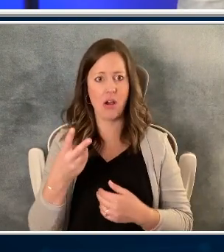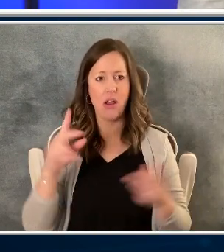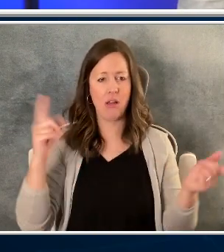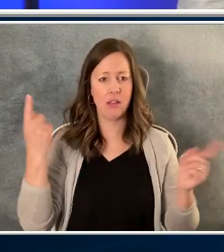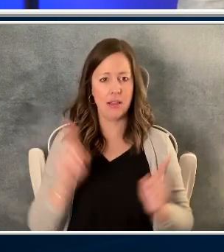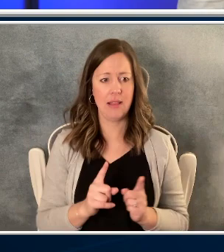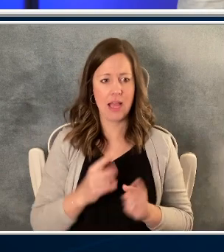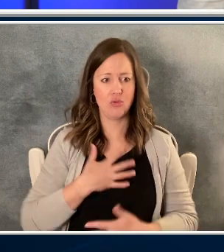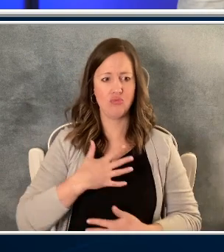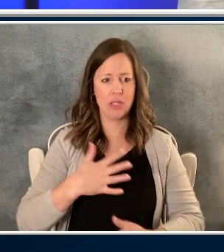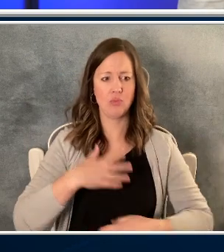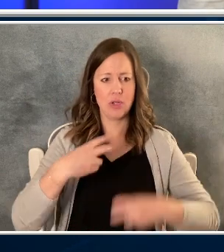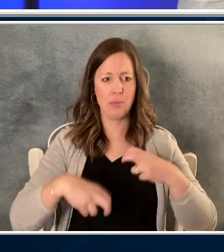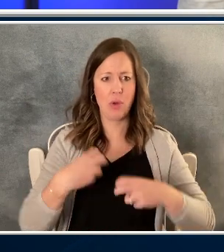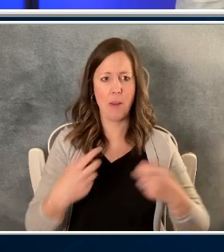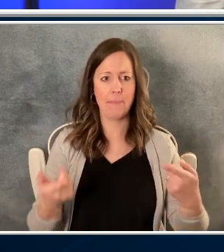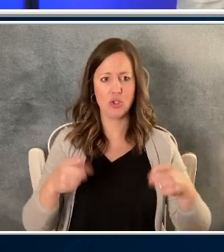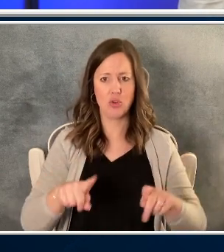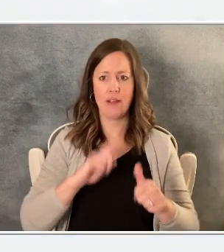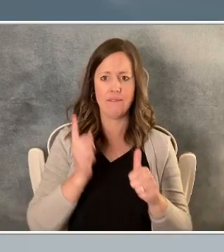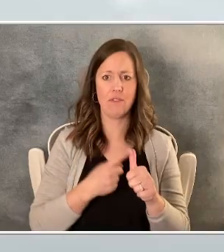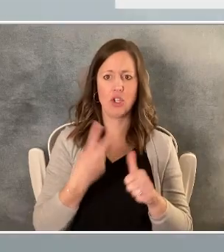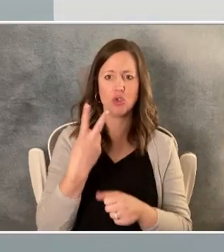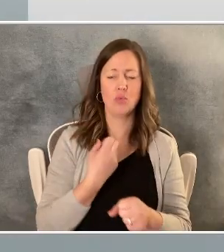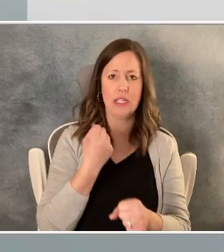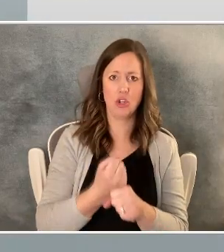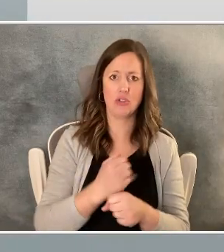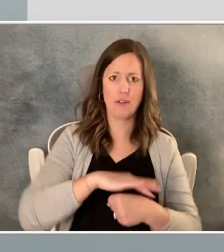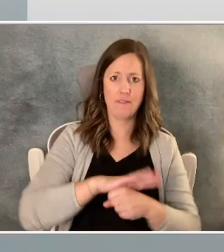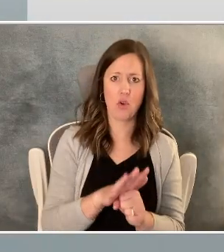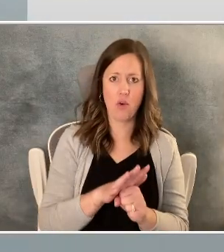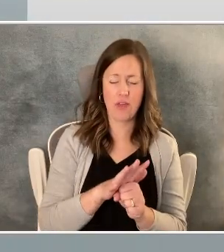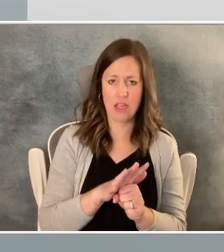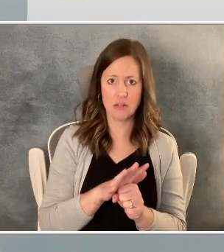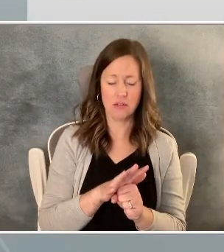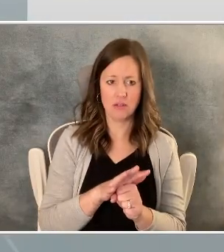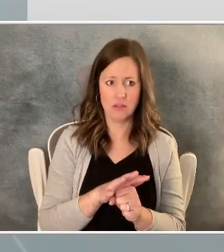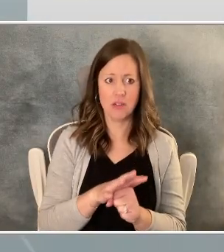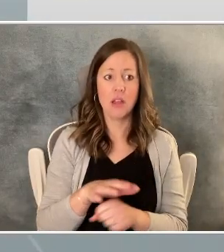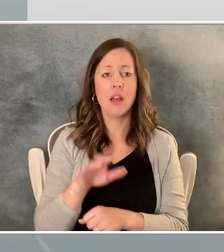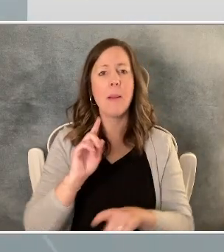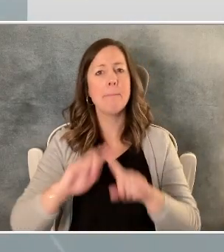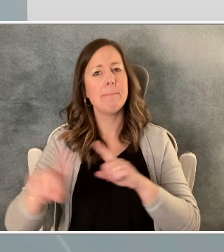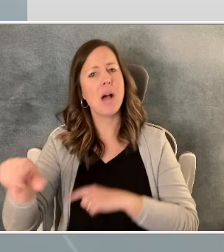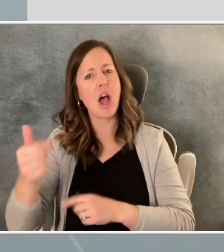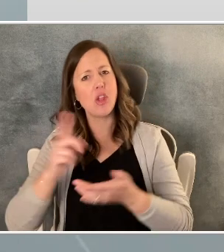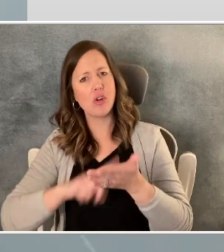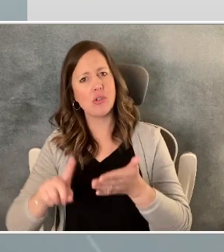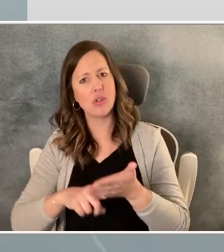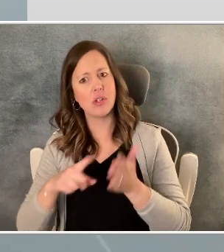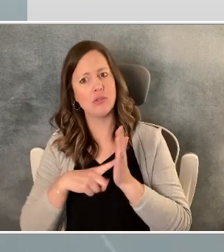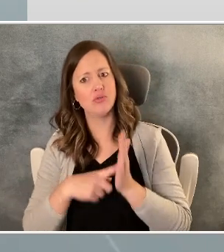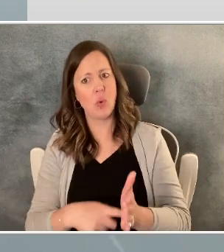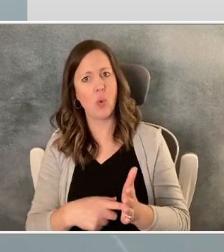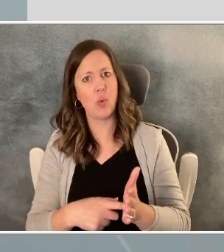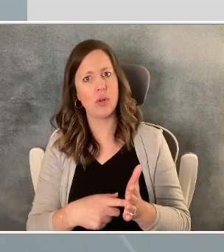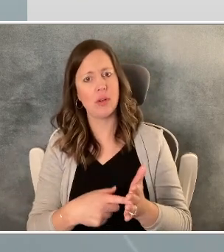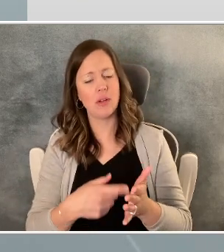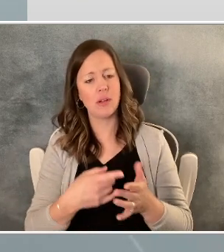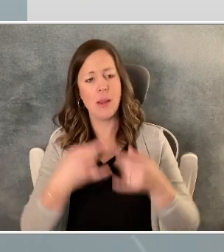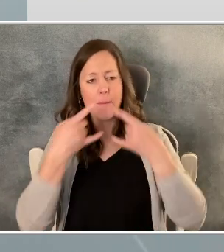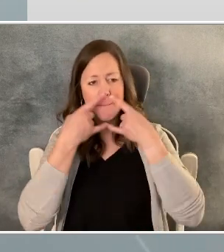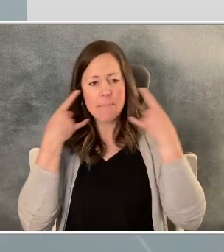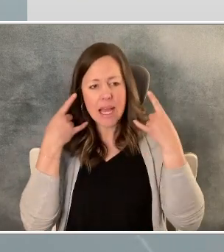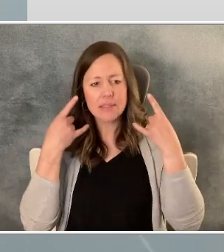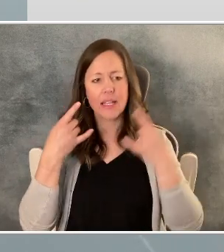2 years of the COVID-19 pandemic. Other studies have already proven that all the masking and social distancing lowered the level of flu